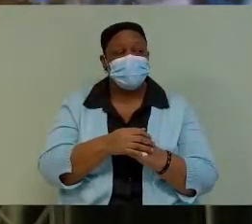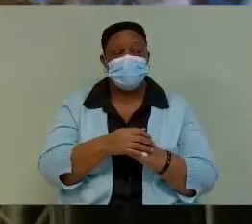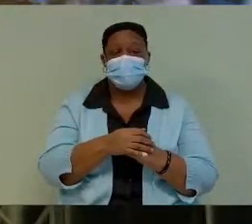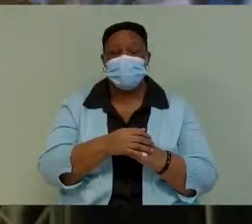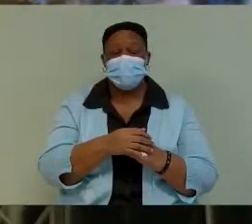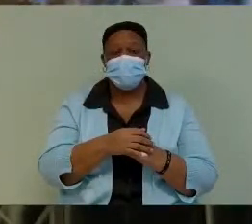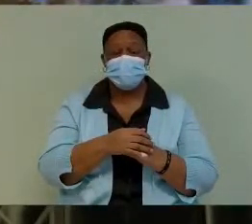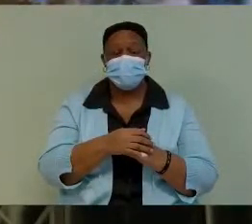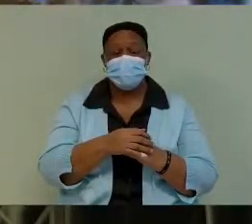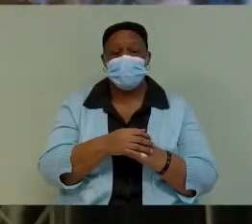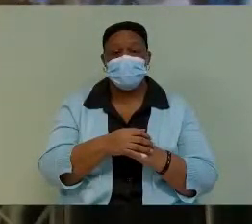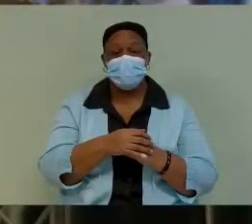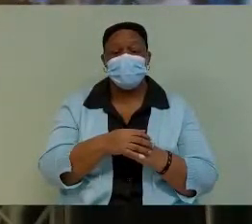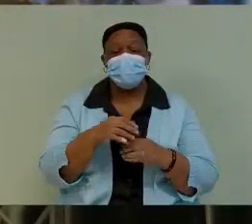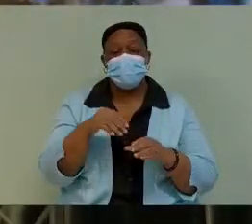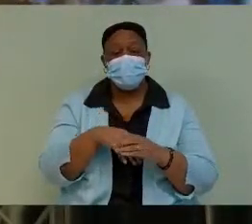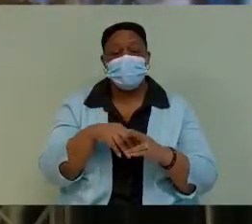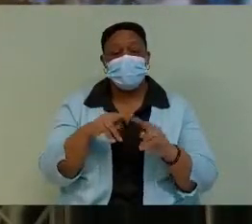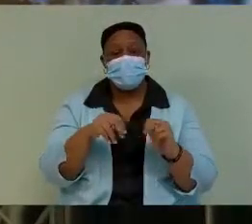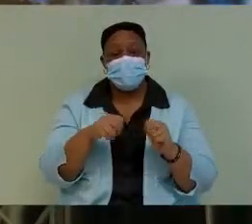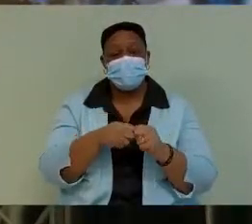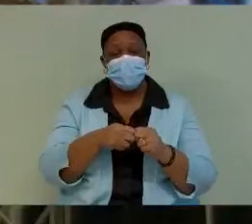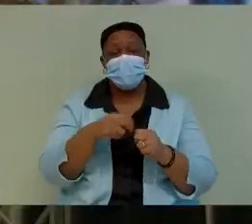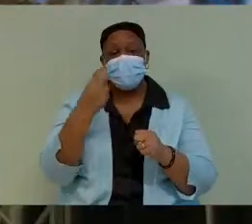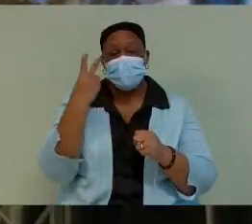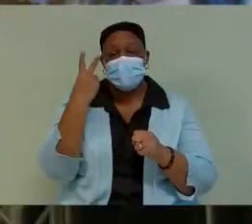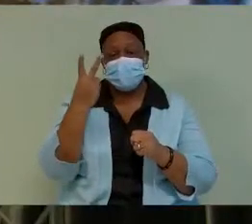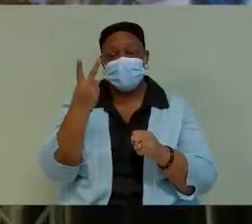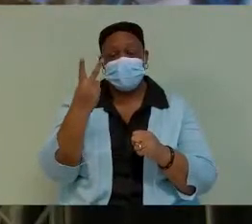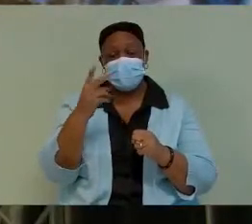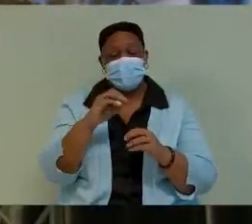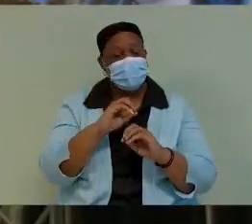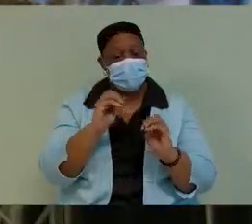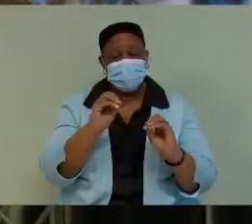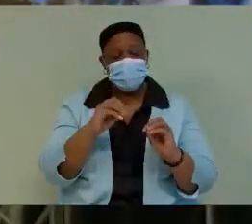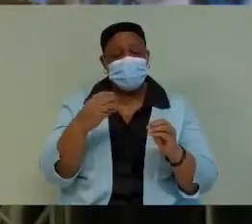in Nevis, there were 2 calls received at the EOC there.